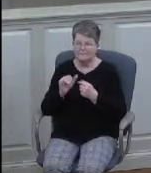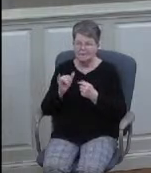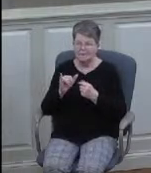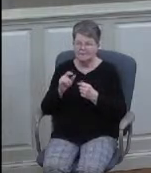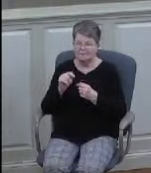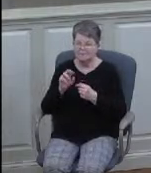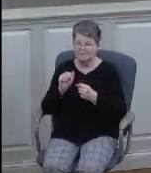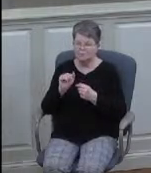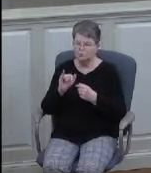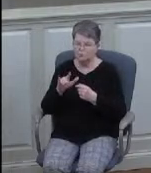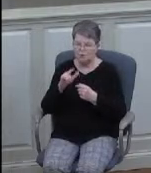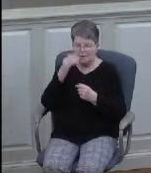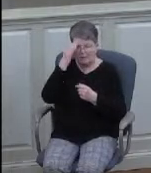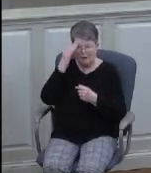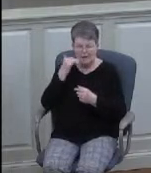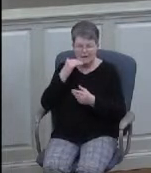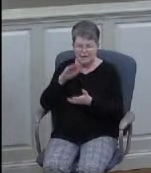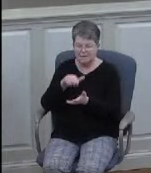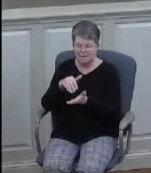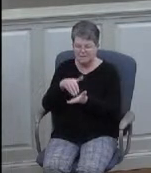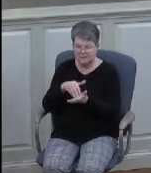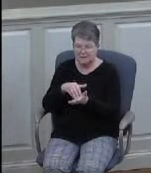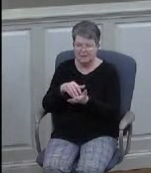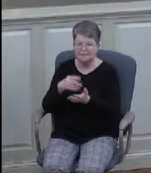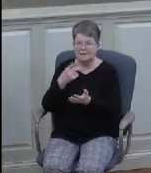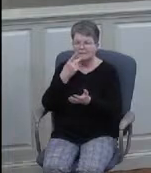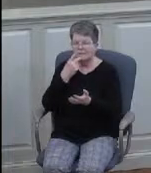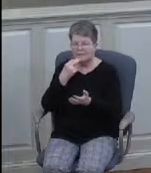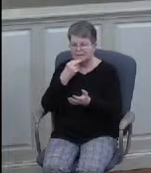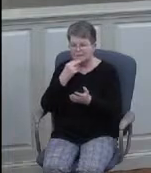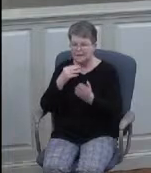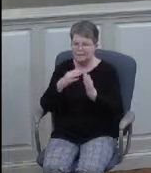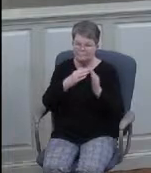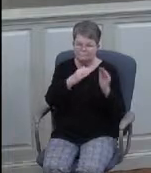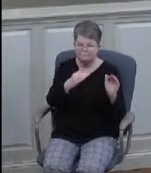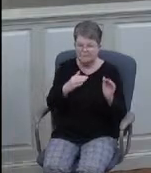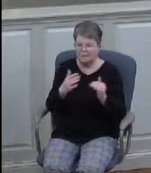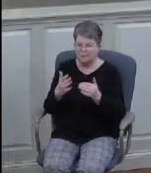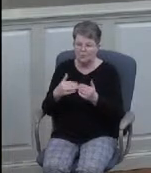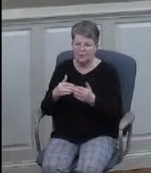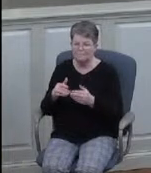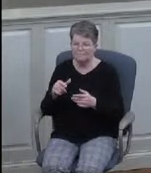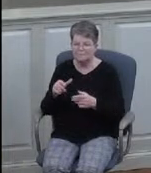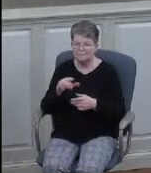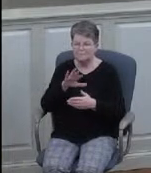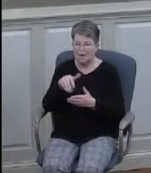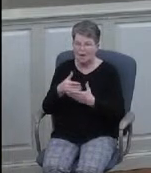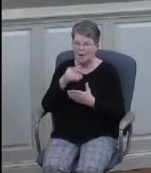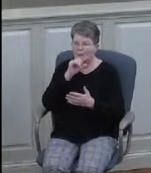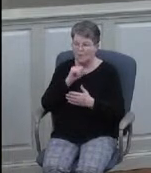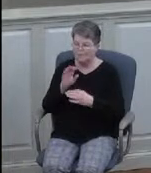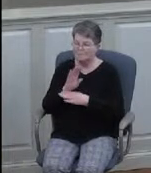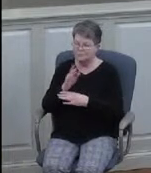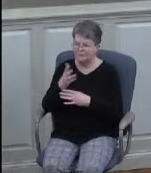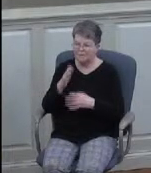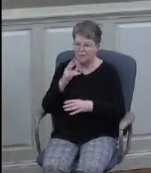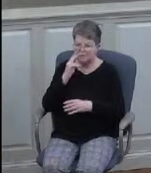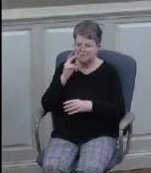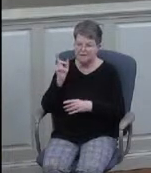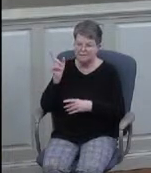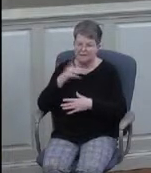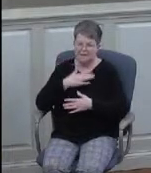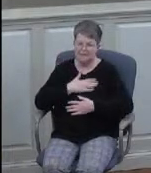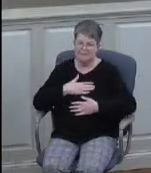trailhead there in the center and the picnic pavilion or whatever. This is all old business here. You've seen this. This is the